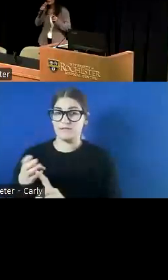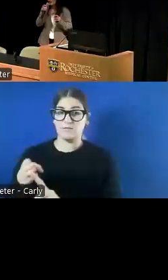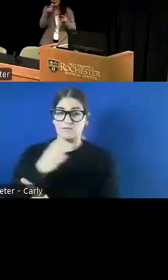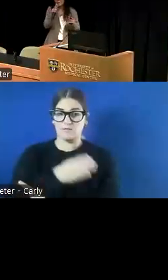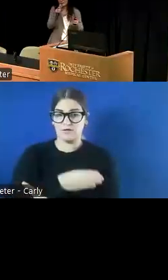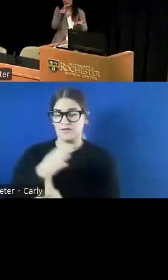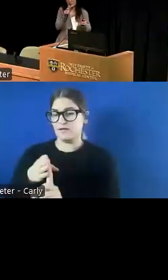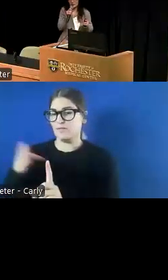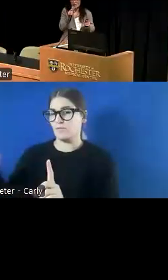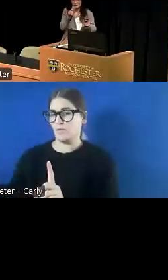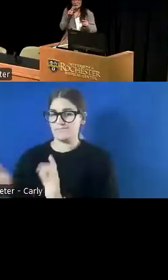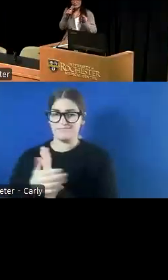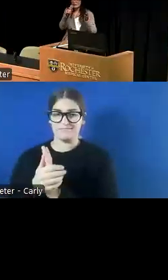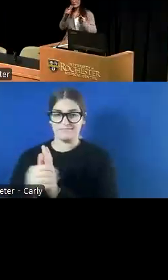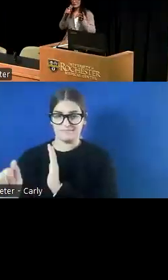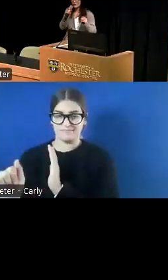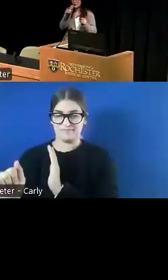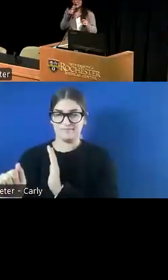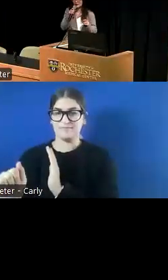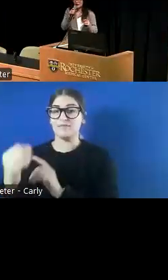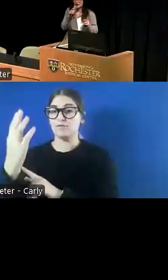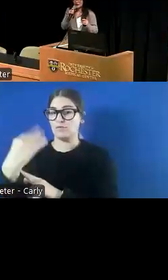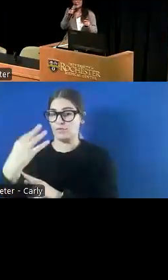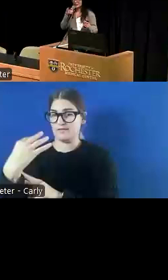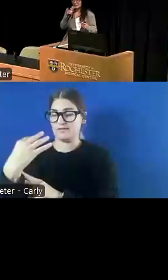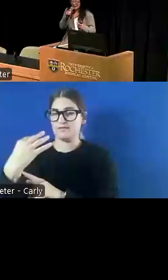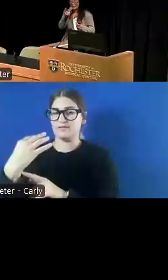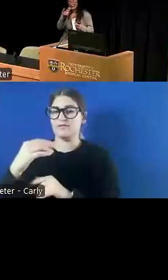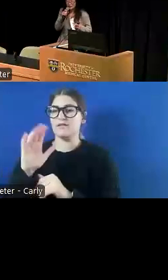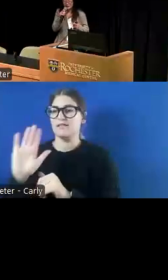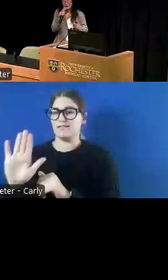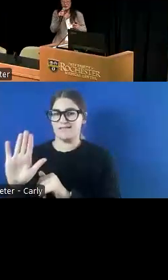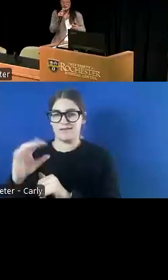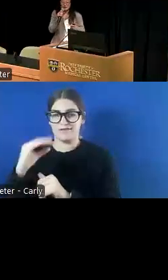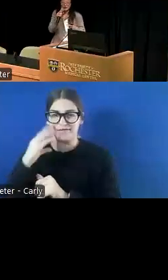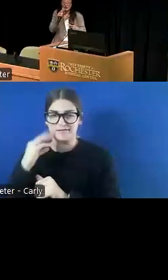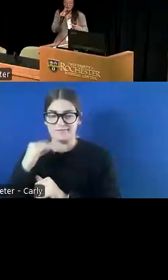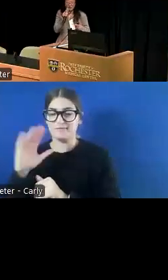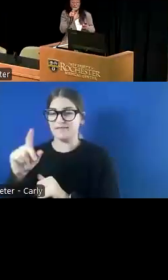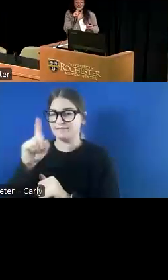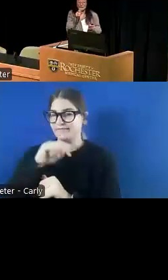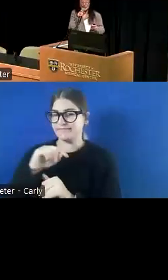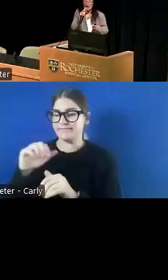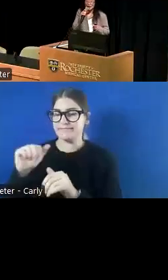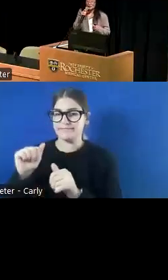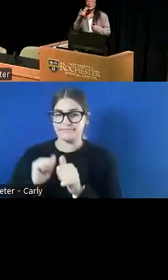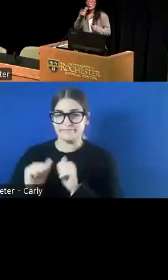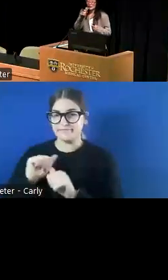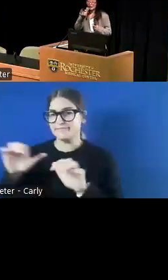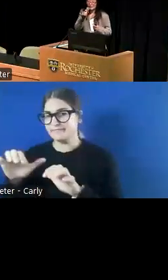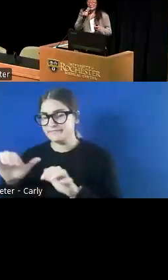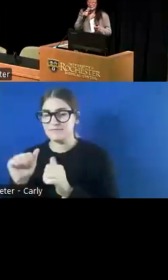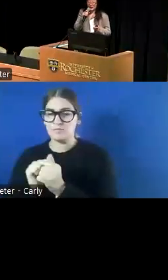post competency by video recording their simulated encounters with service members. And then